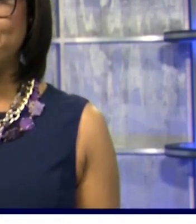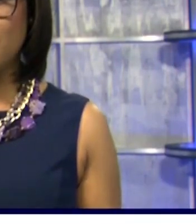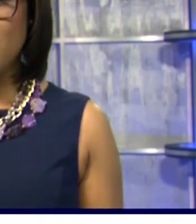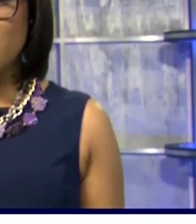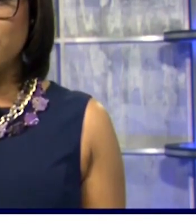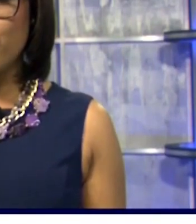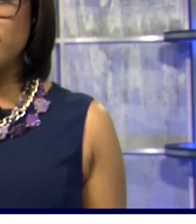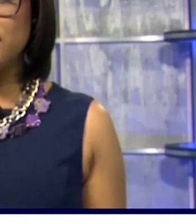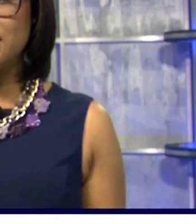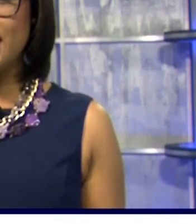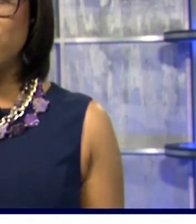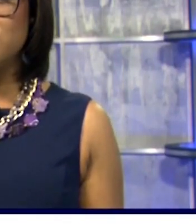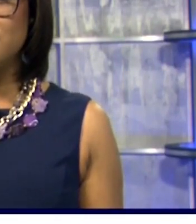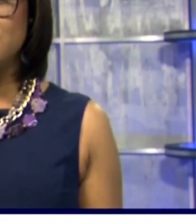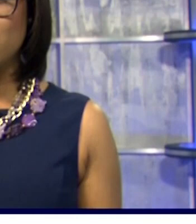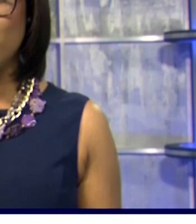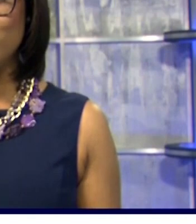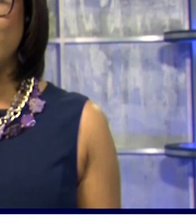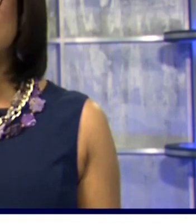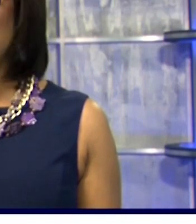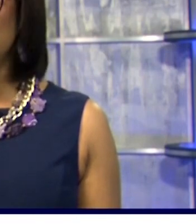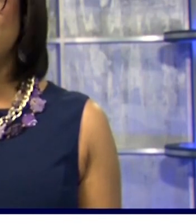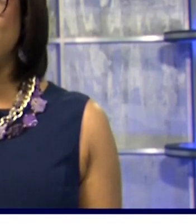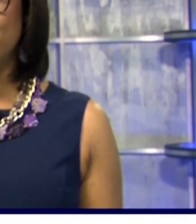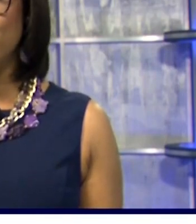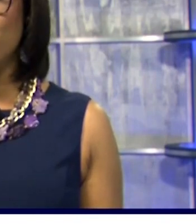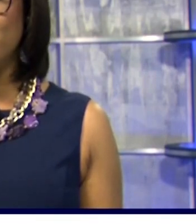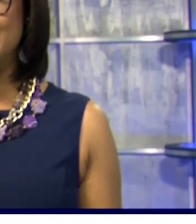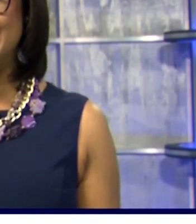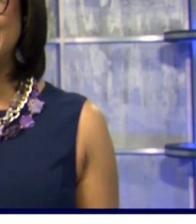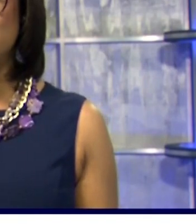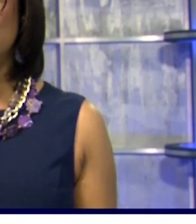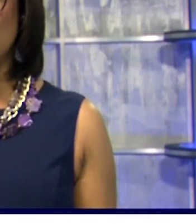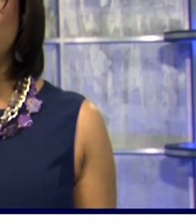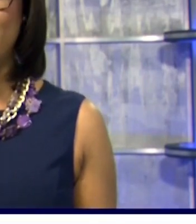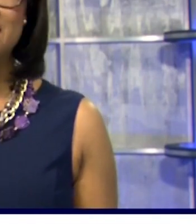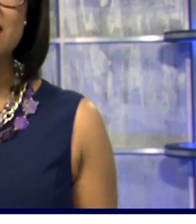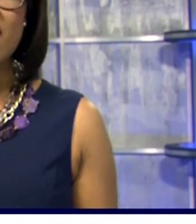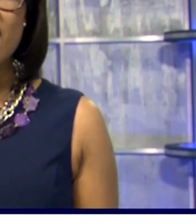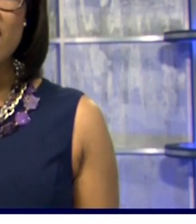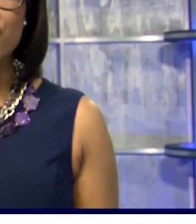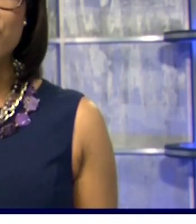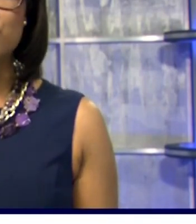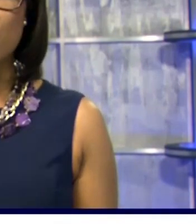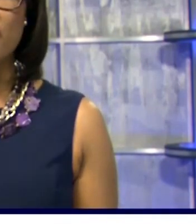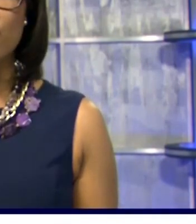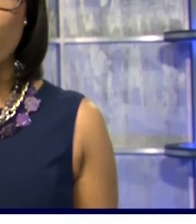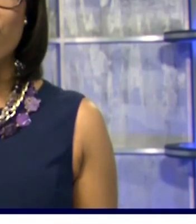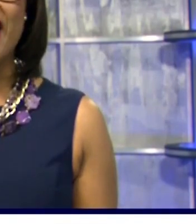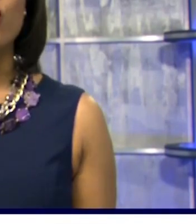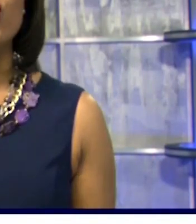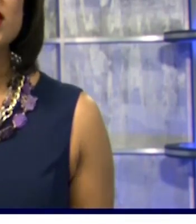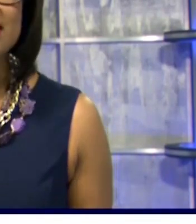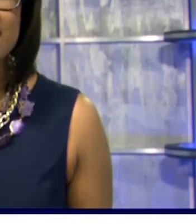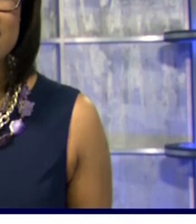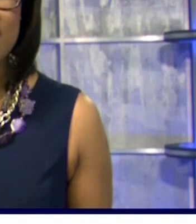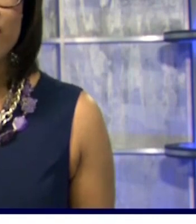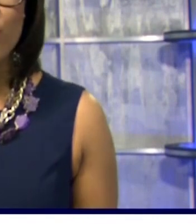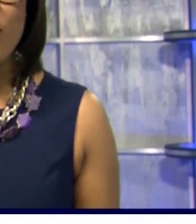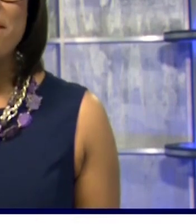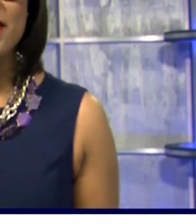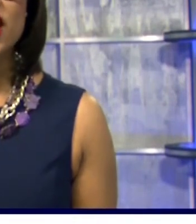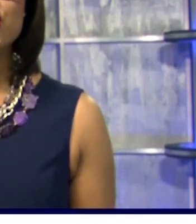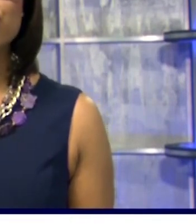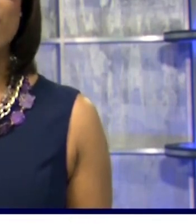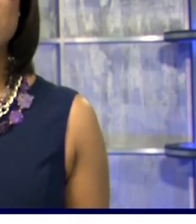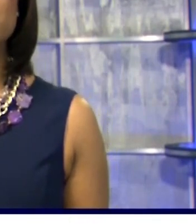crime. The Productivity Council is closing, leaving more than a dozen jobless. The fish market over at Oystons to